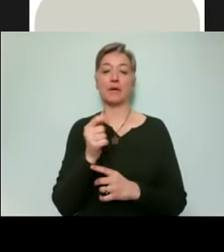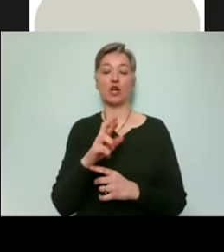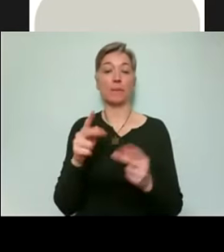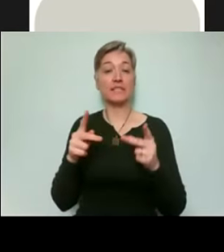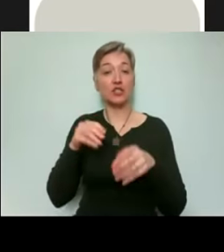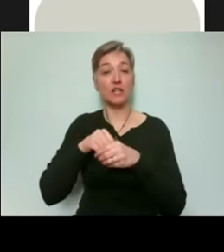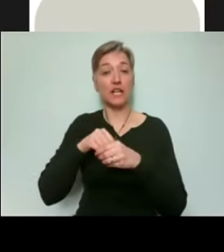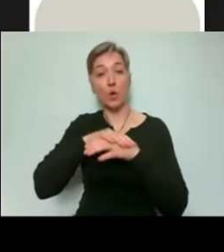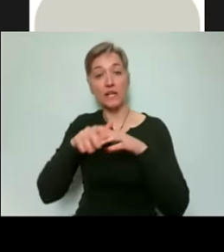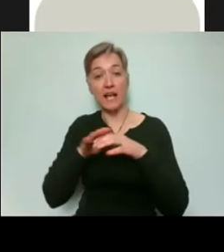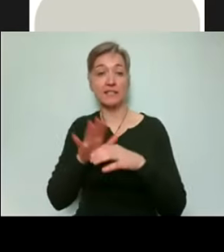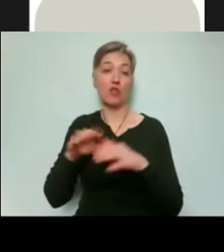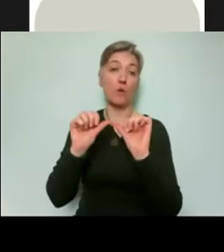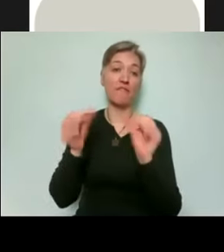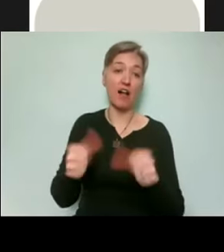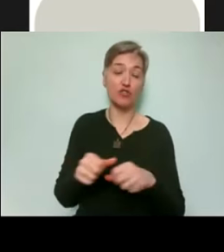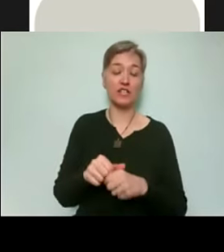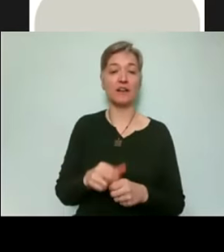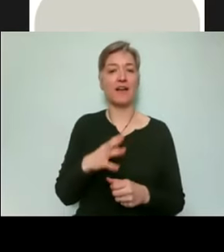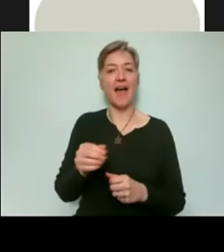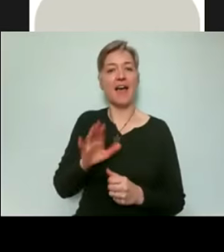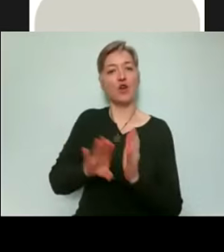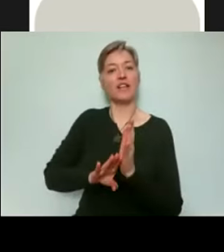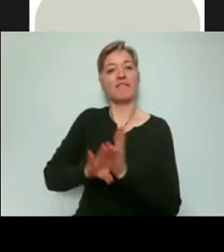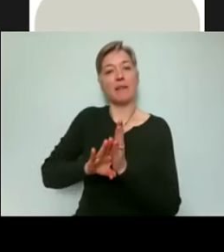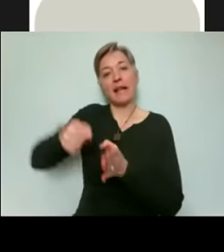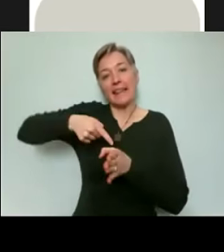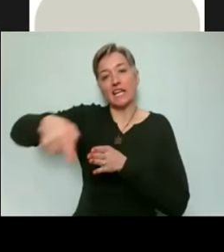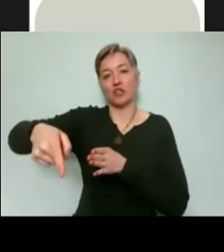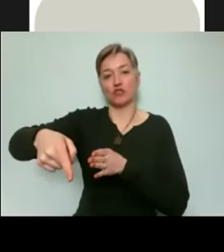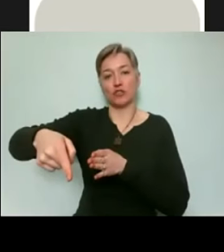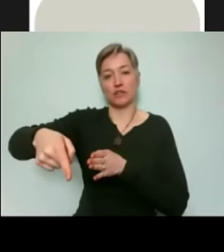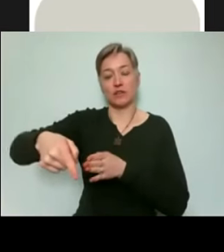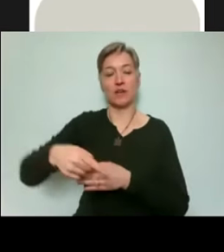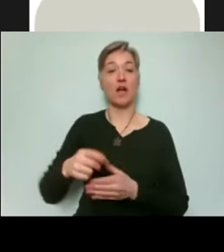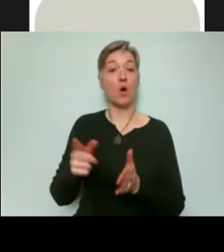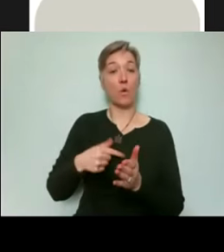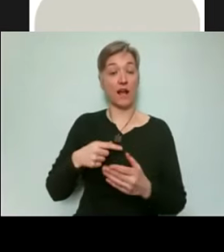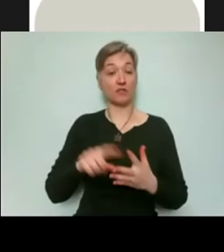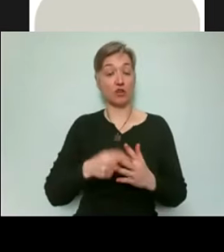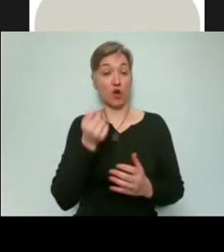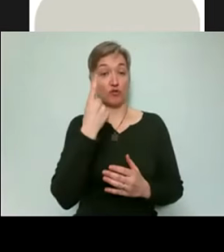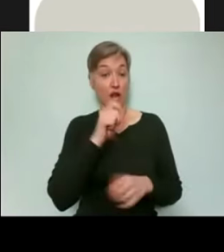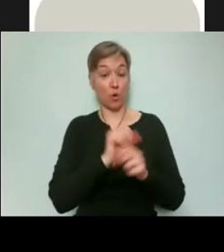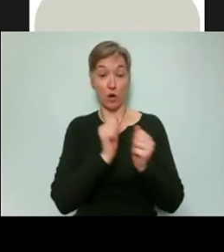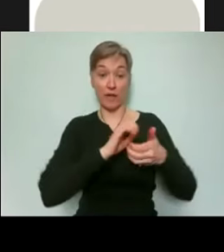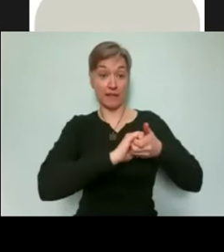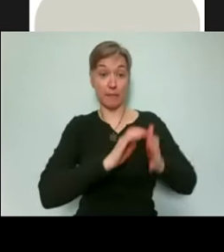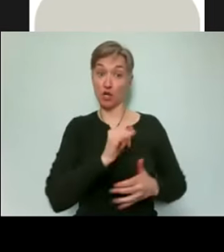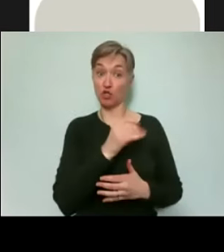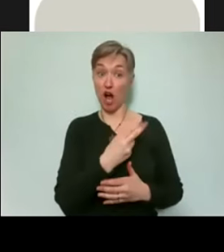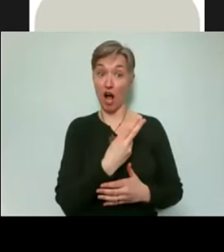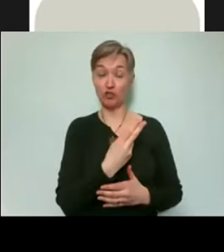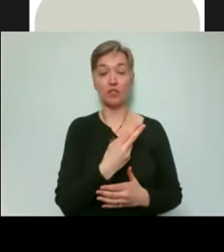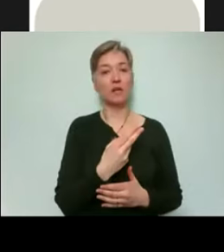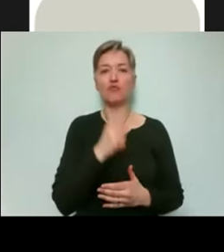their morphology, and also their developmental lineage. And what I came to appreciate working with Josh is that there are developmental factors that